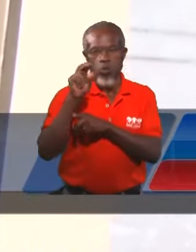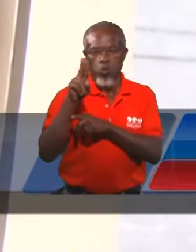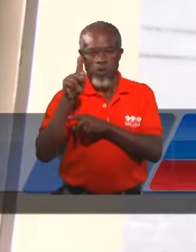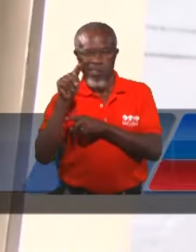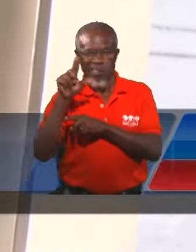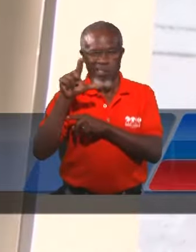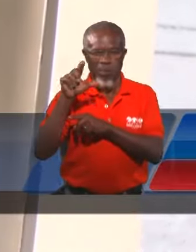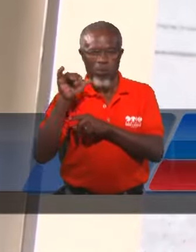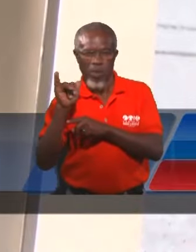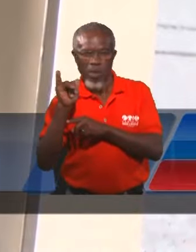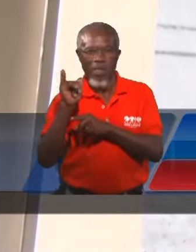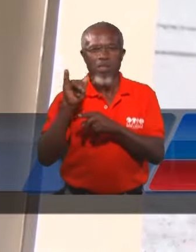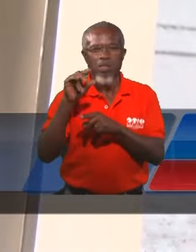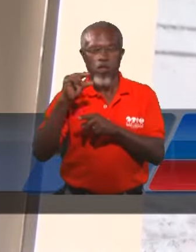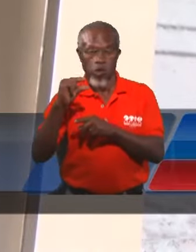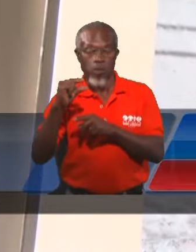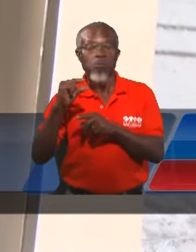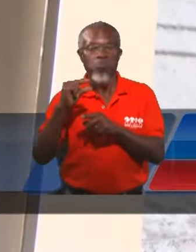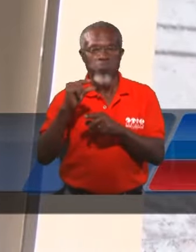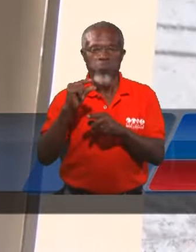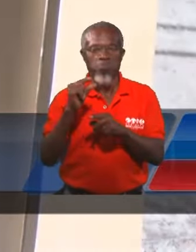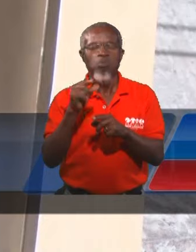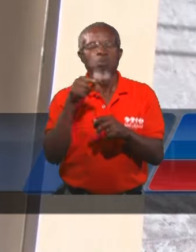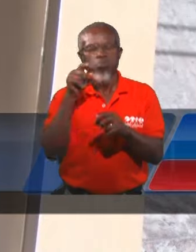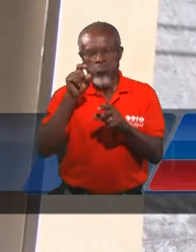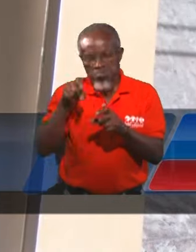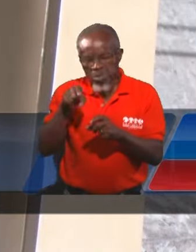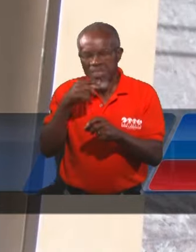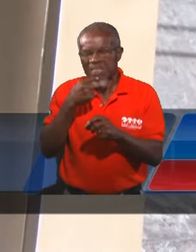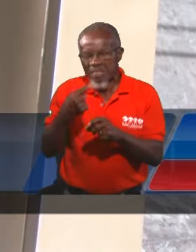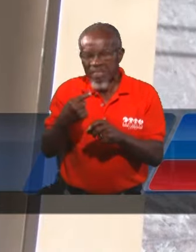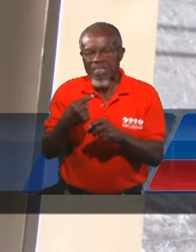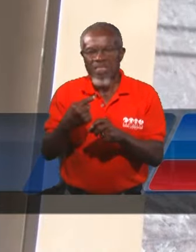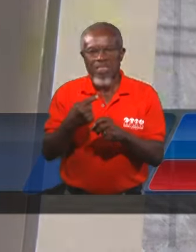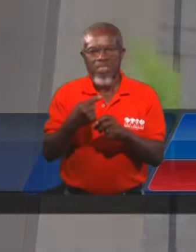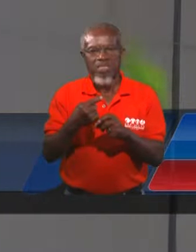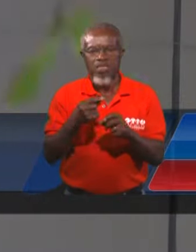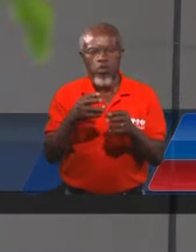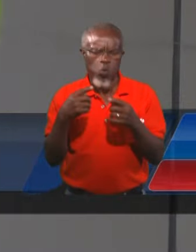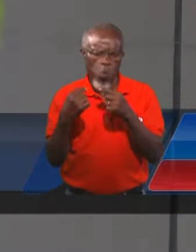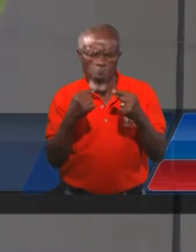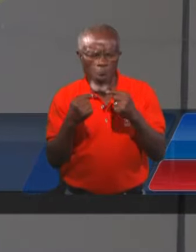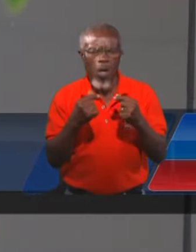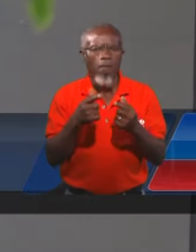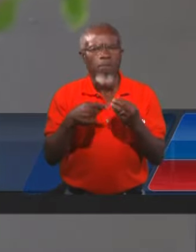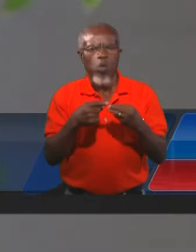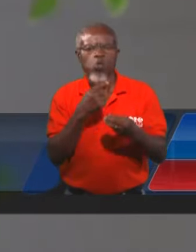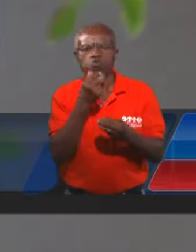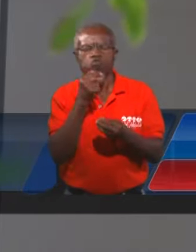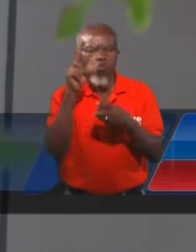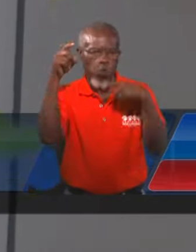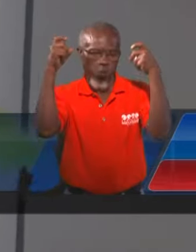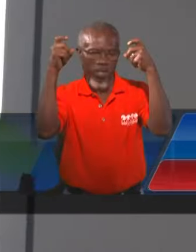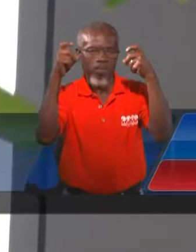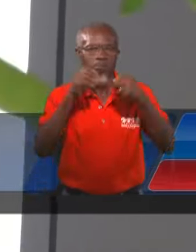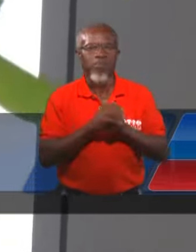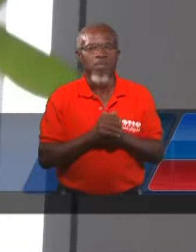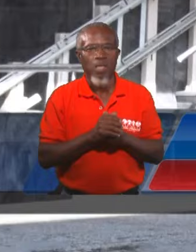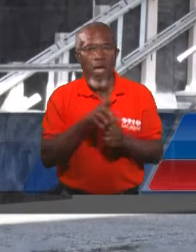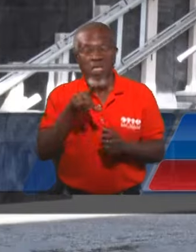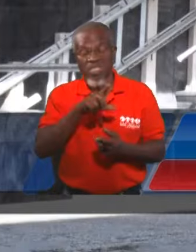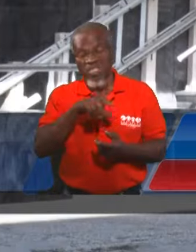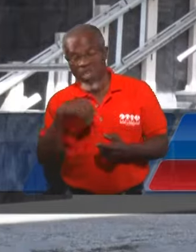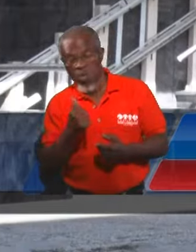over the UNC's Nicole Gopaul-Jones. Quinam, Morne Diablo was declared vacant after the death of its UNC councillor, Dipti